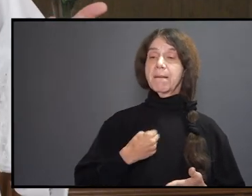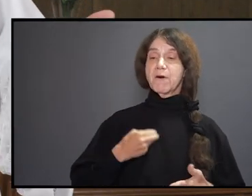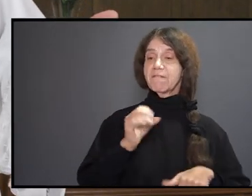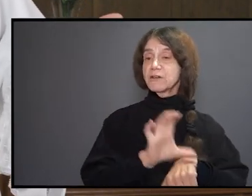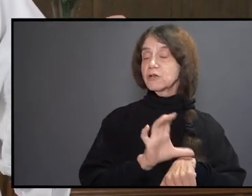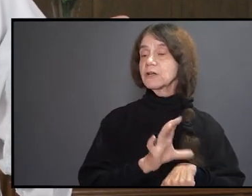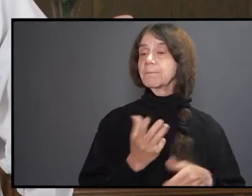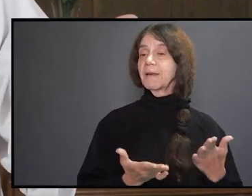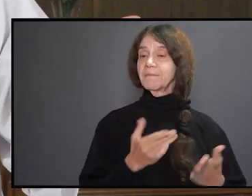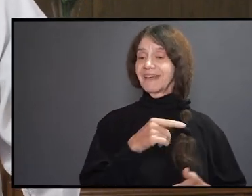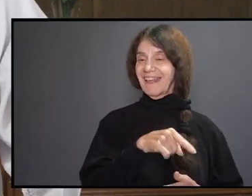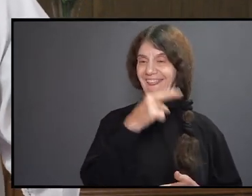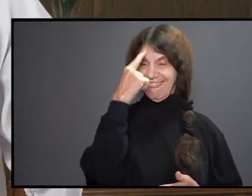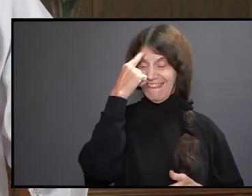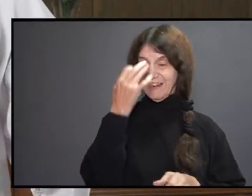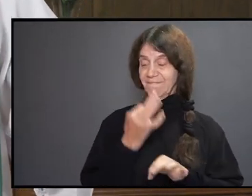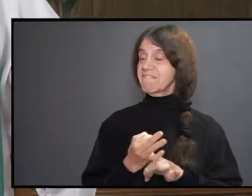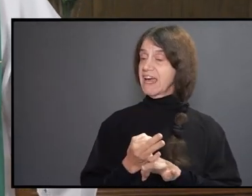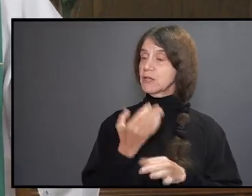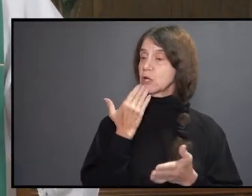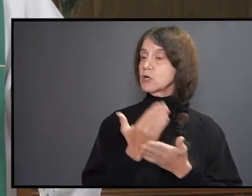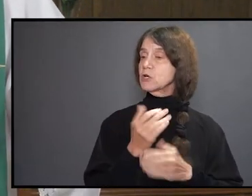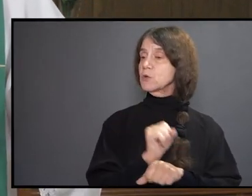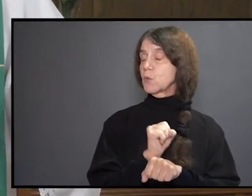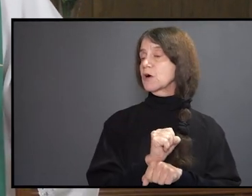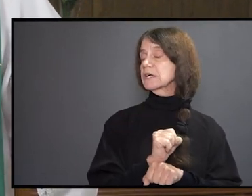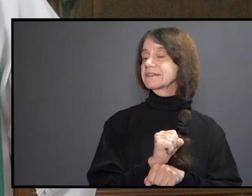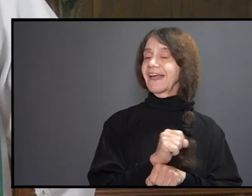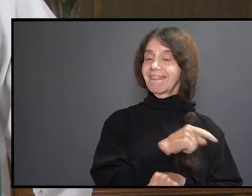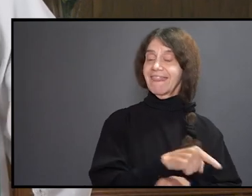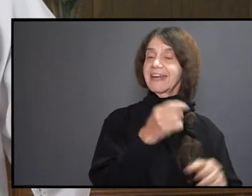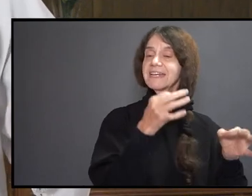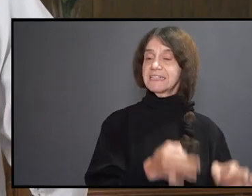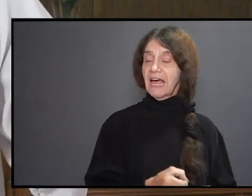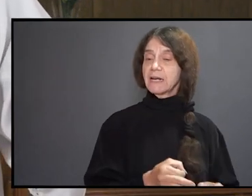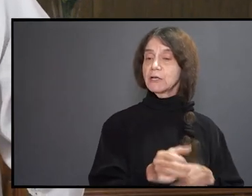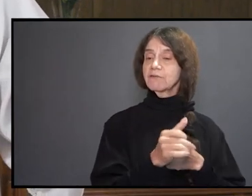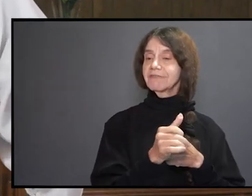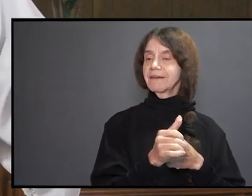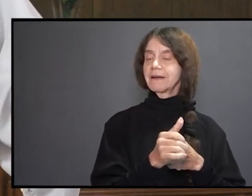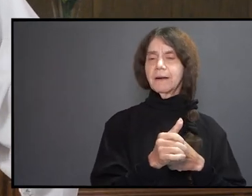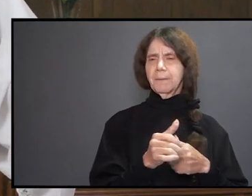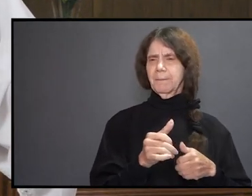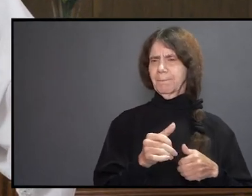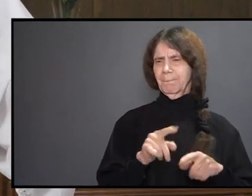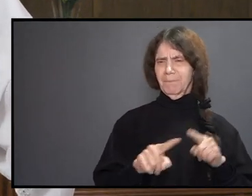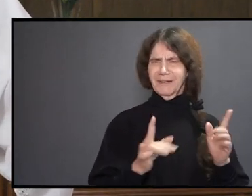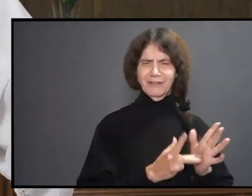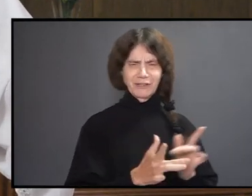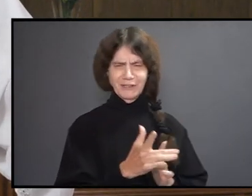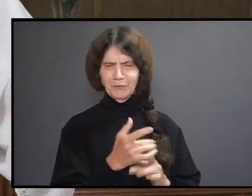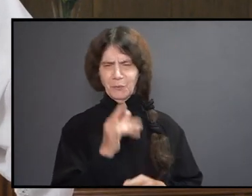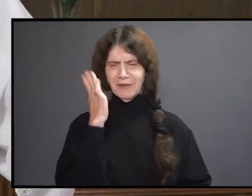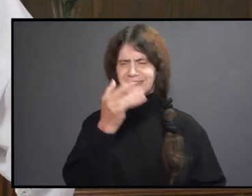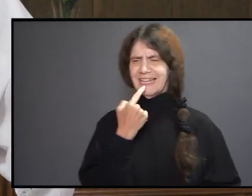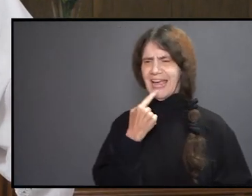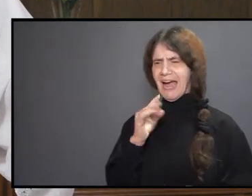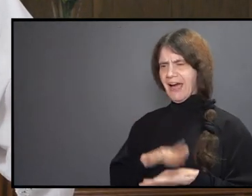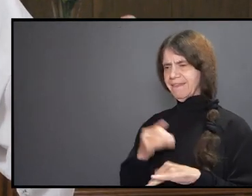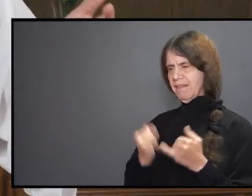Perhaps they consider their faith a good work they chose to do. But won't Jesus say to many on that